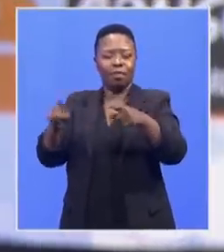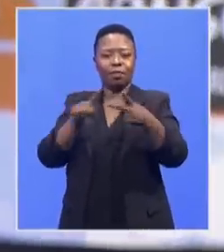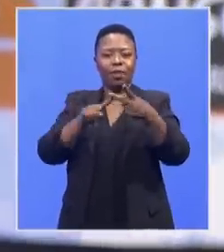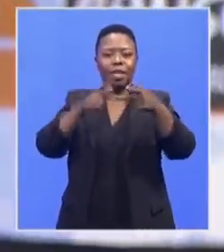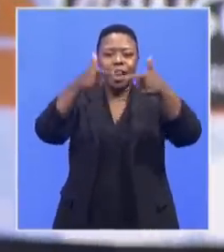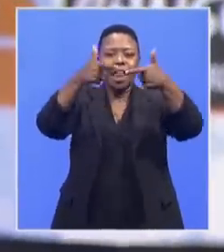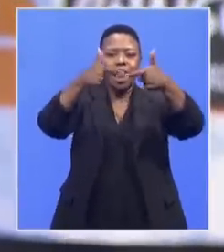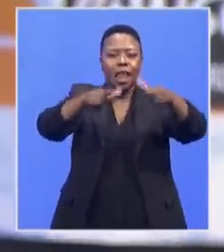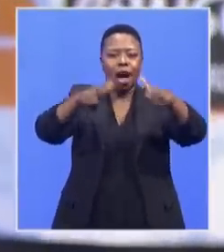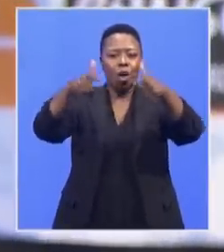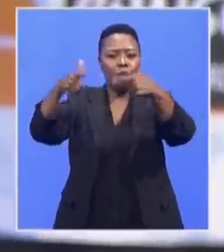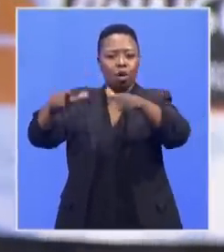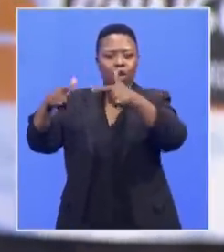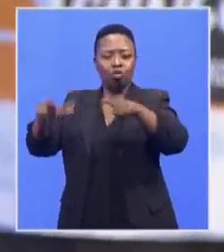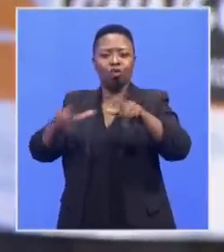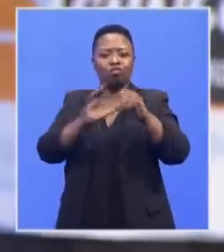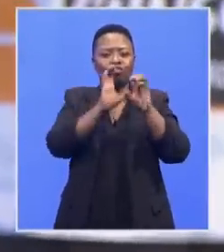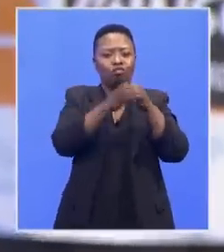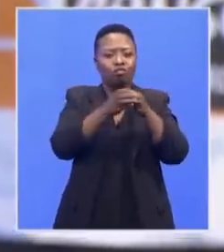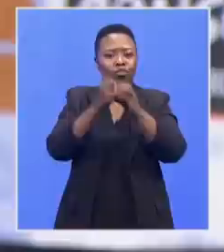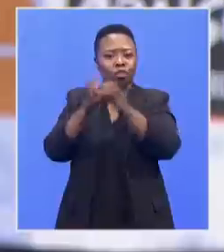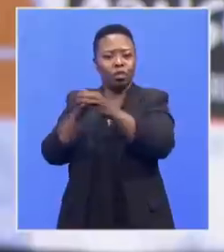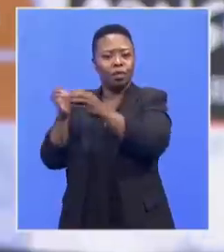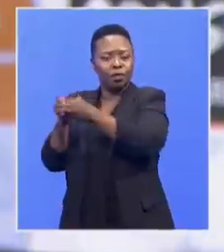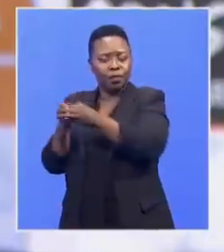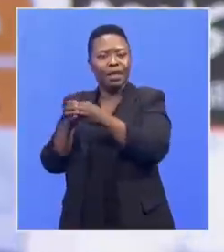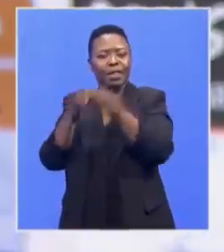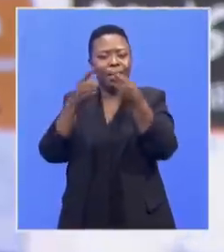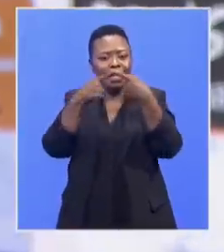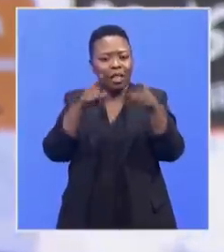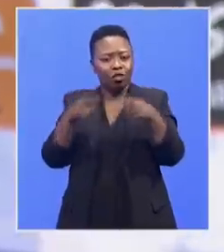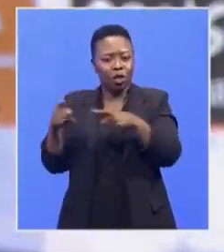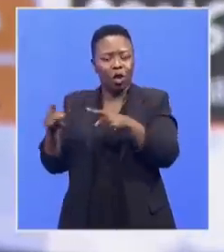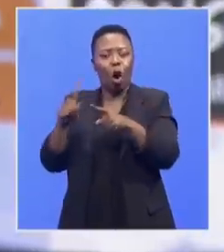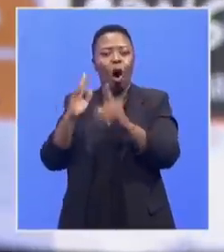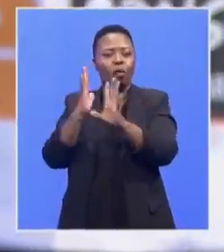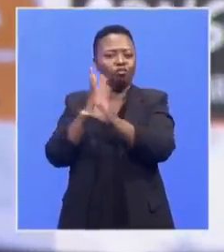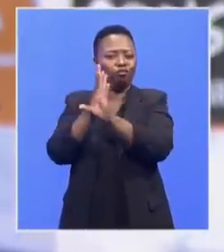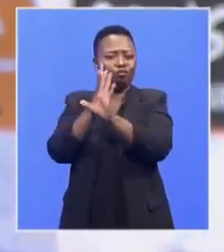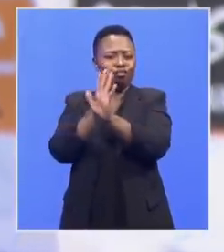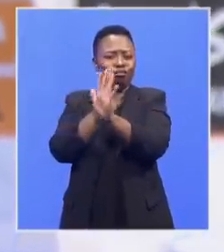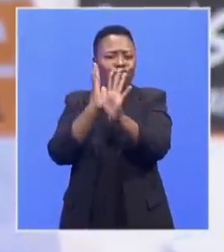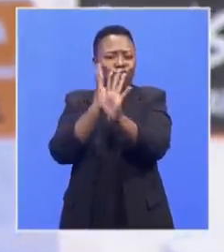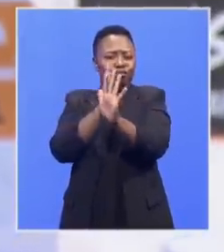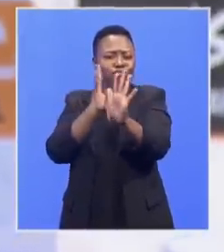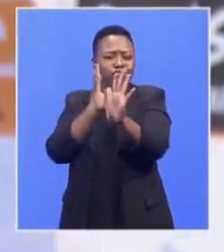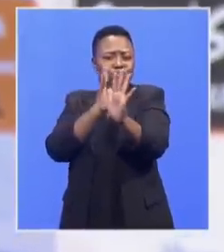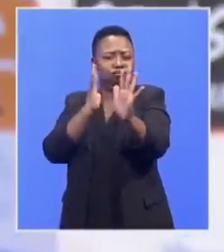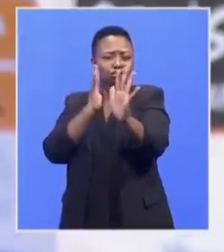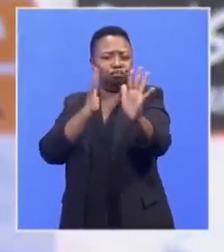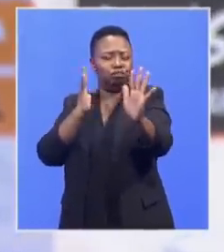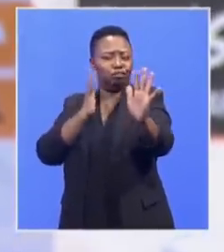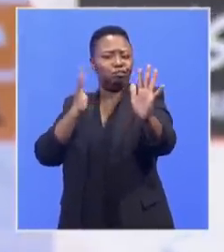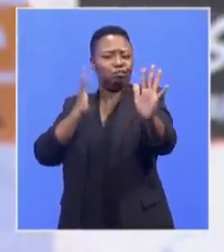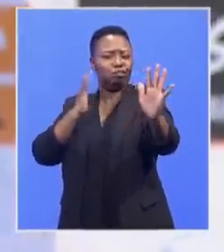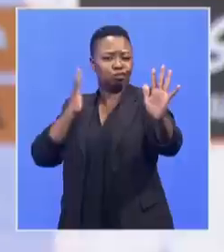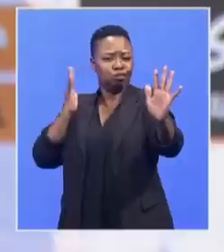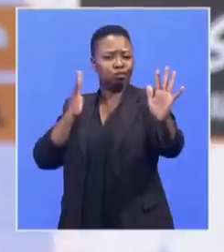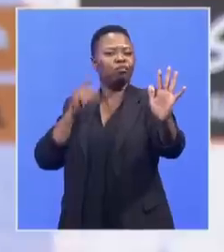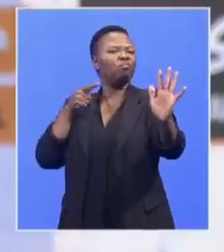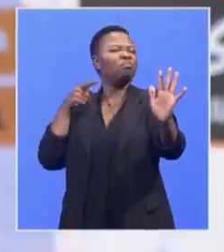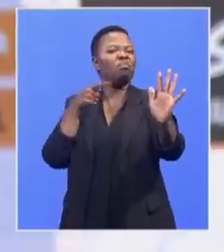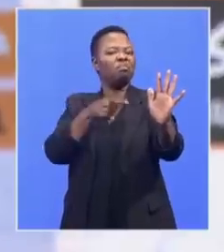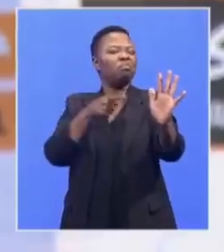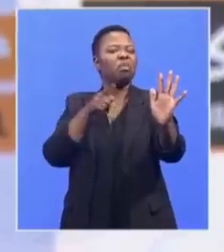creeds stood in long winding queues in the exercise